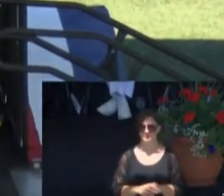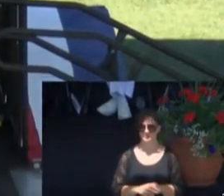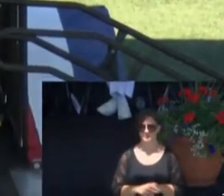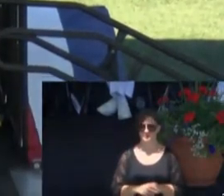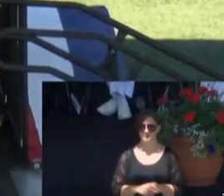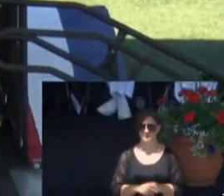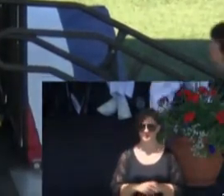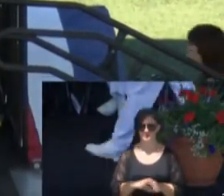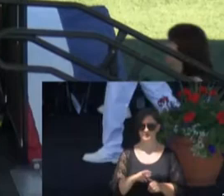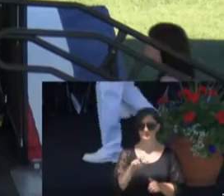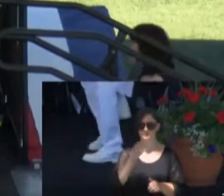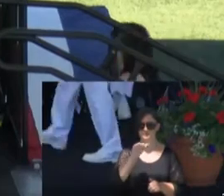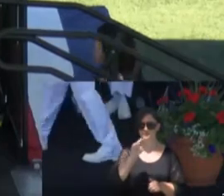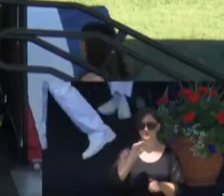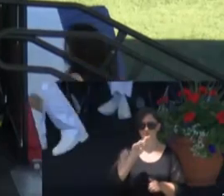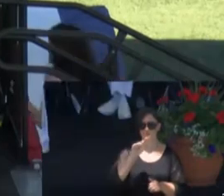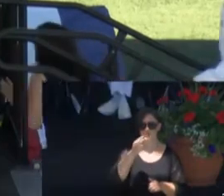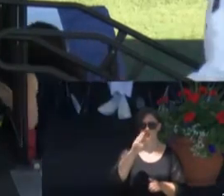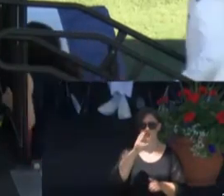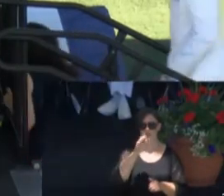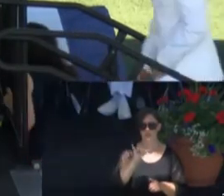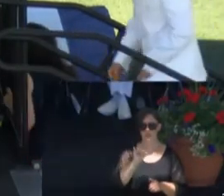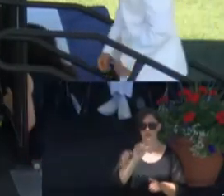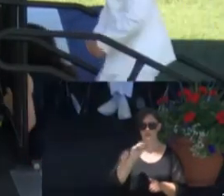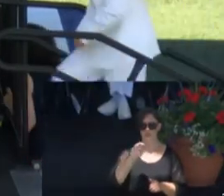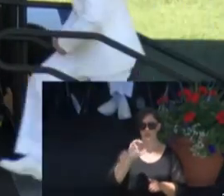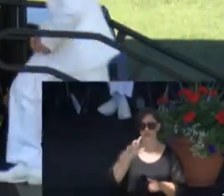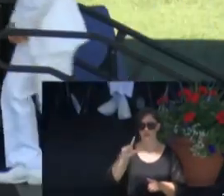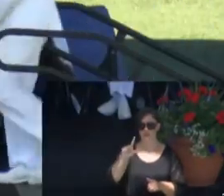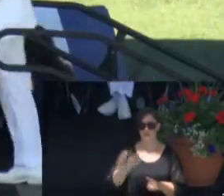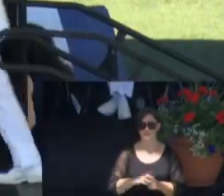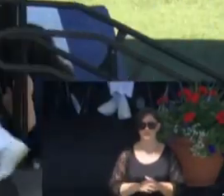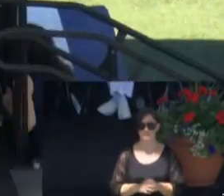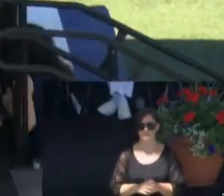Anthony Thomas Cola, magna cum laude.